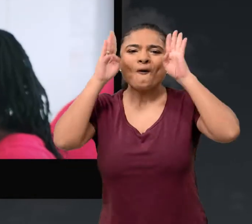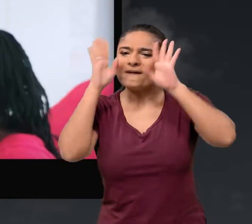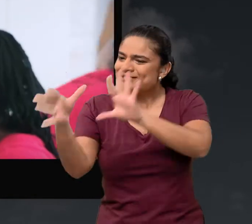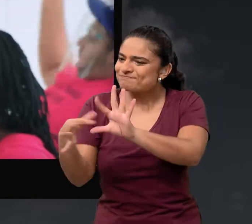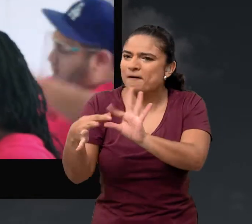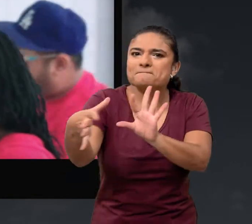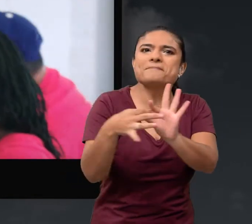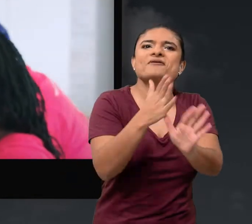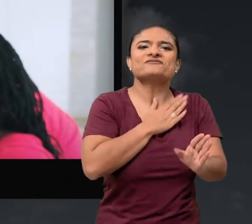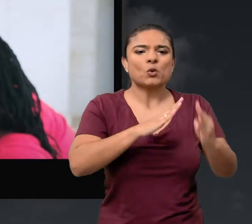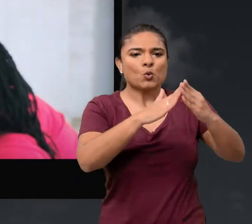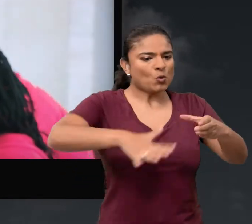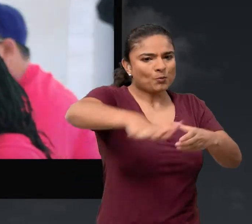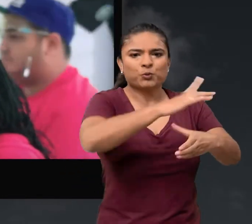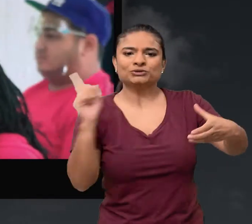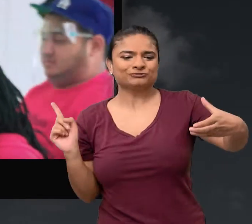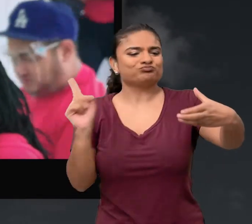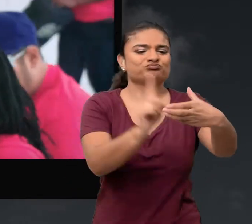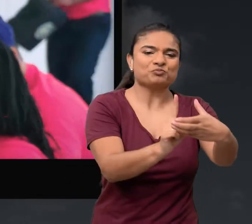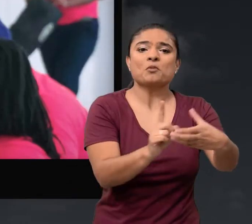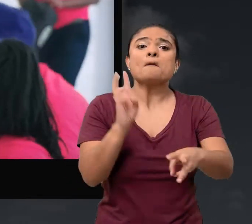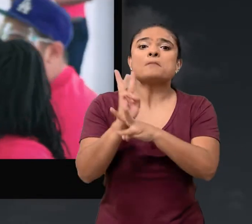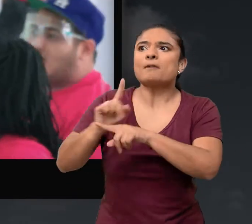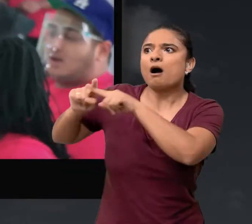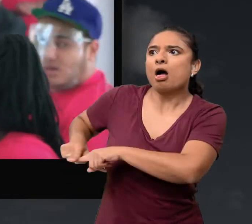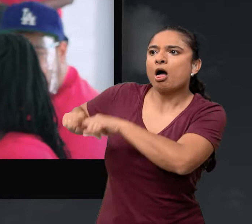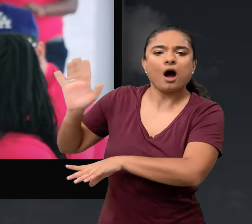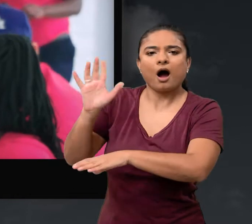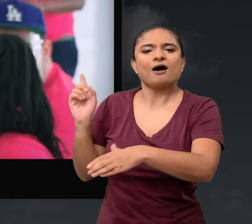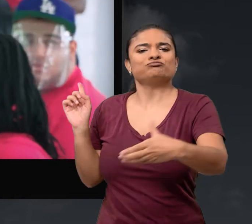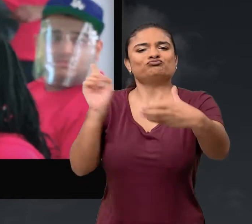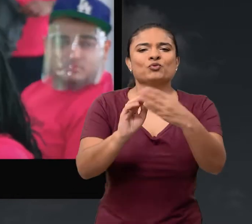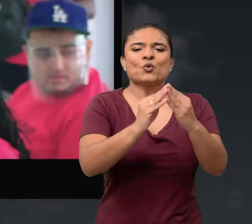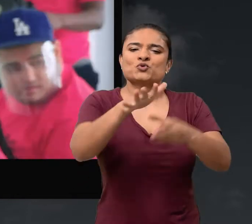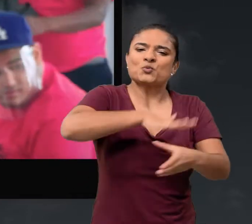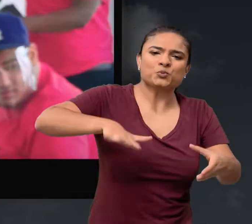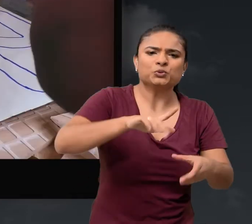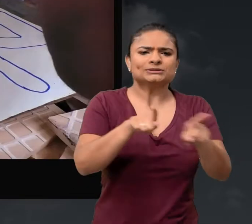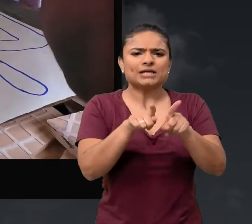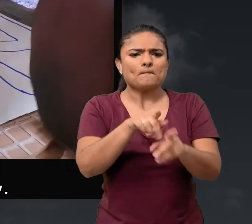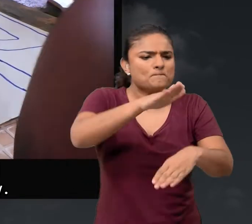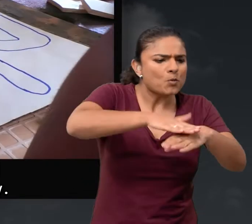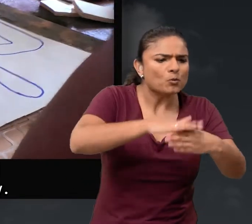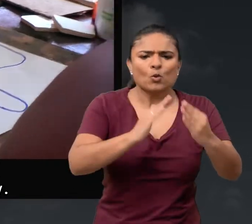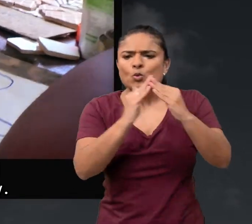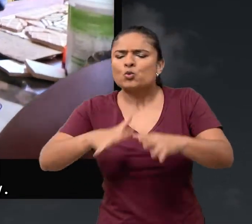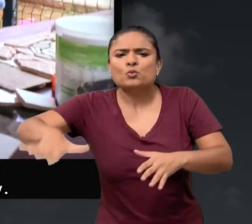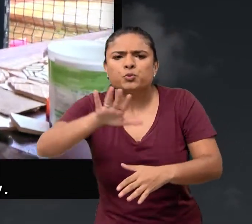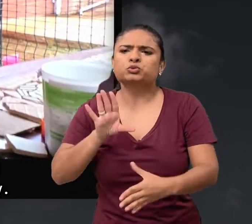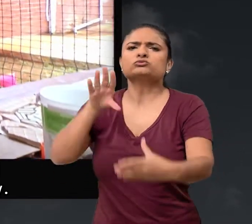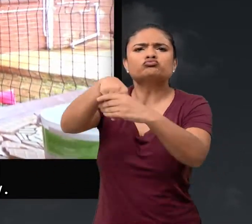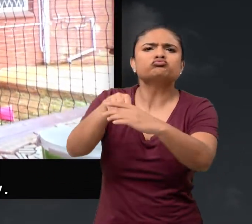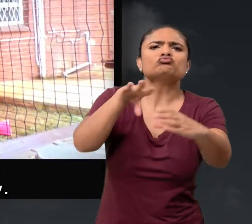that he's part of a community outside of home and his mom, because he had been confined to home for a long time, that he has a sense